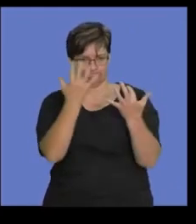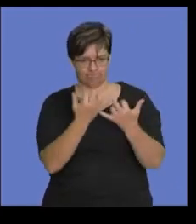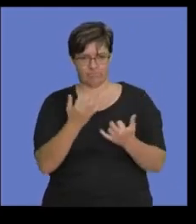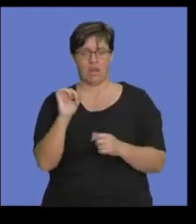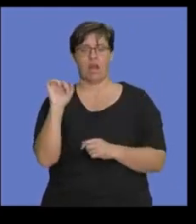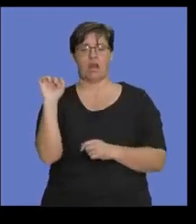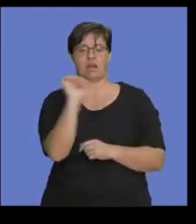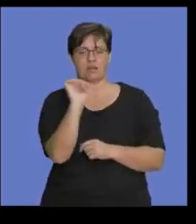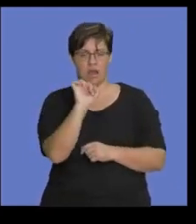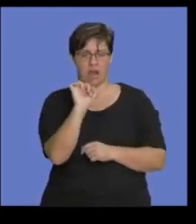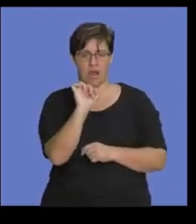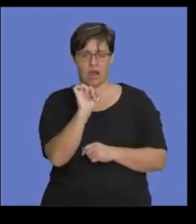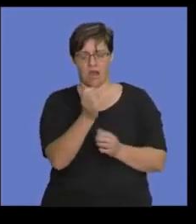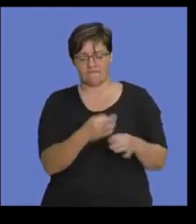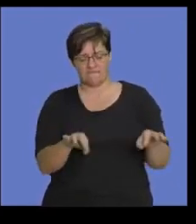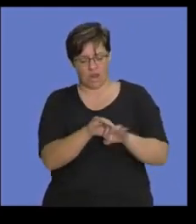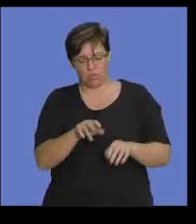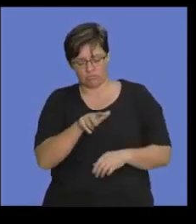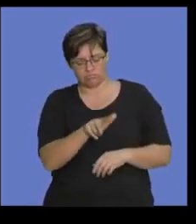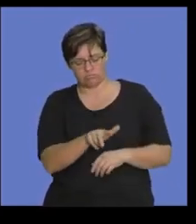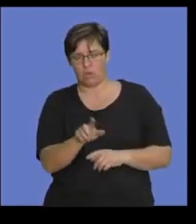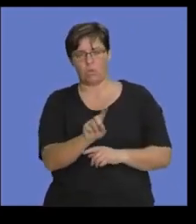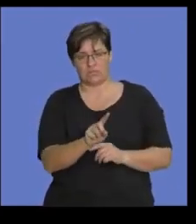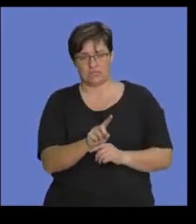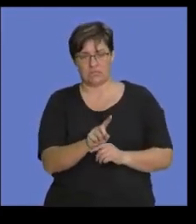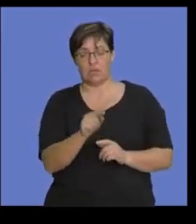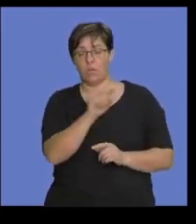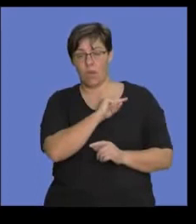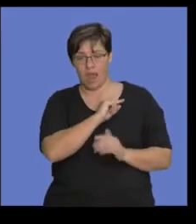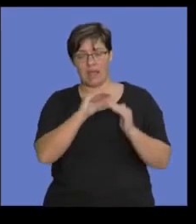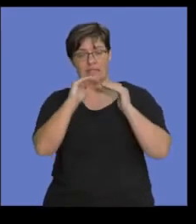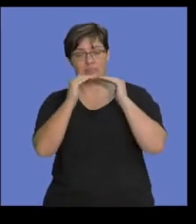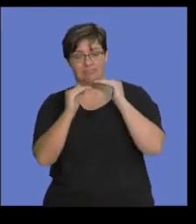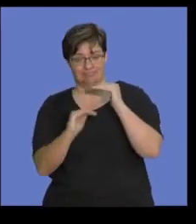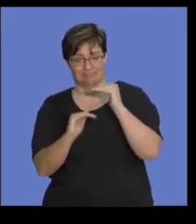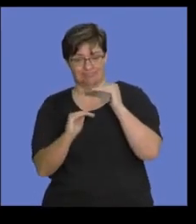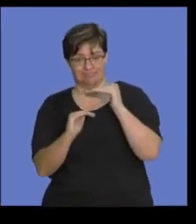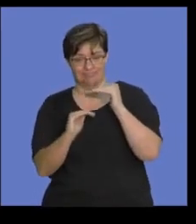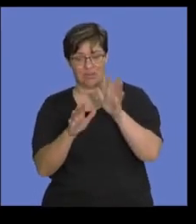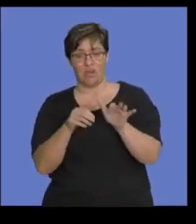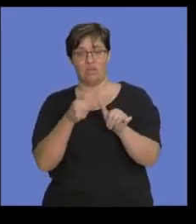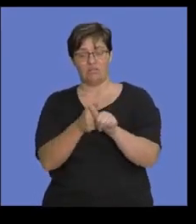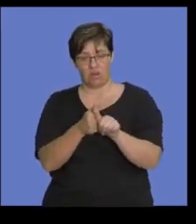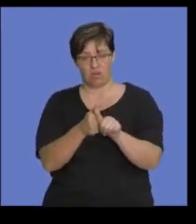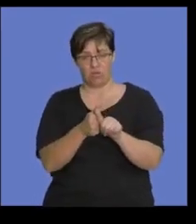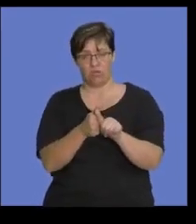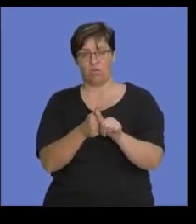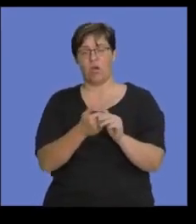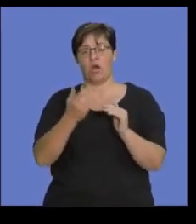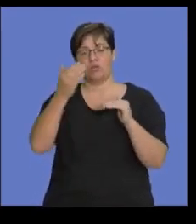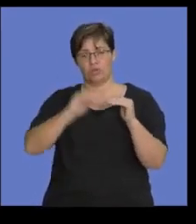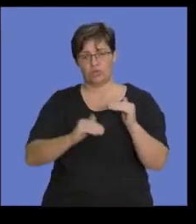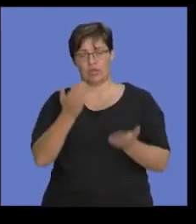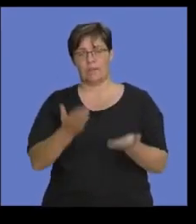calculate what the value of the vehicle is going to be if the depreciation is according to the